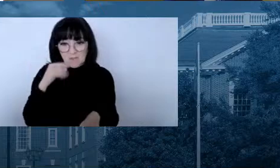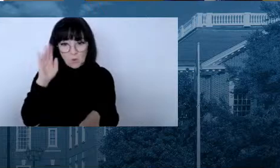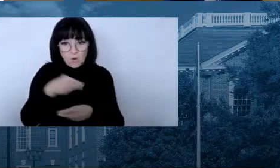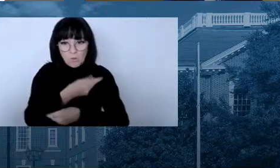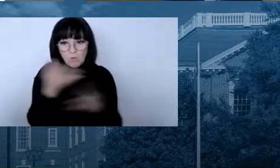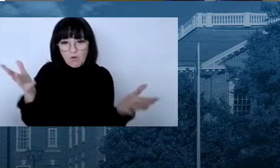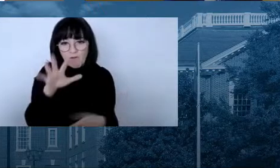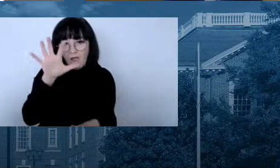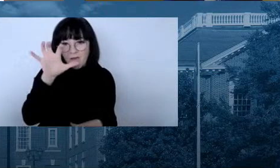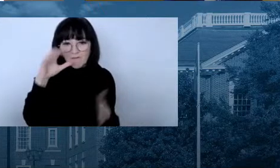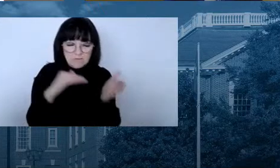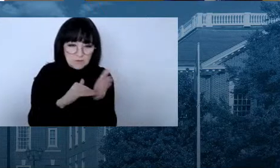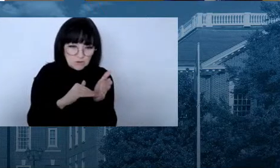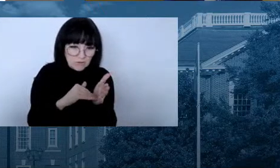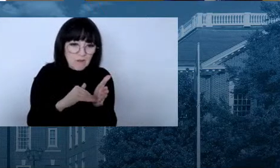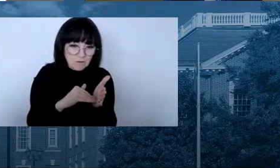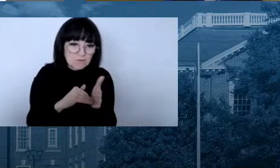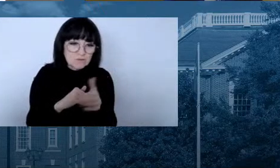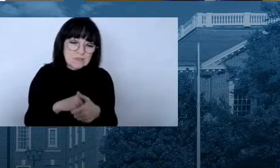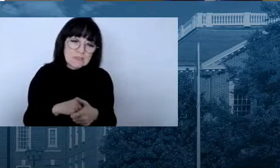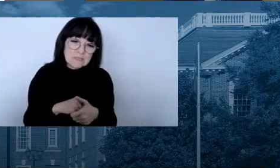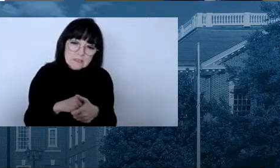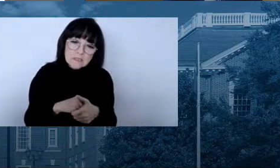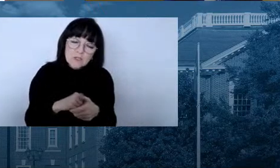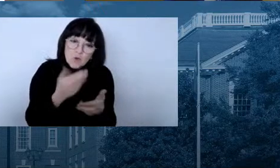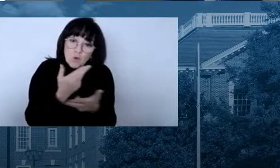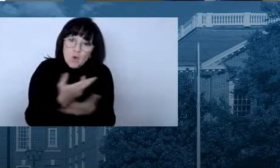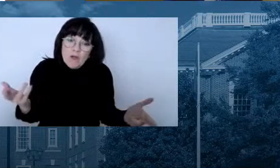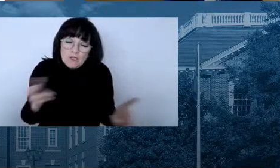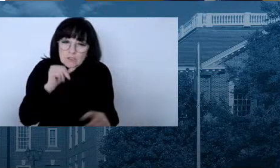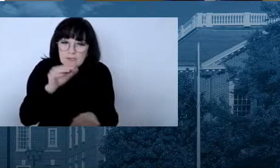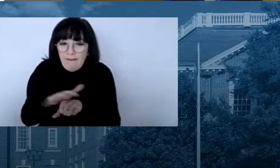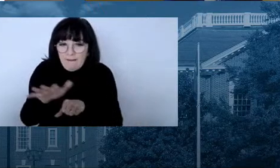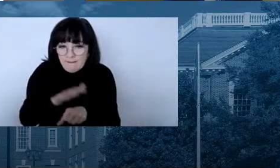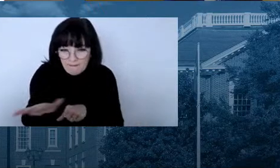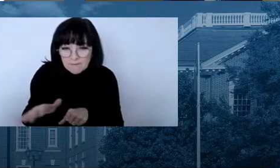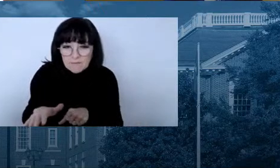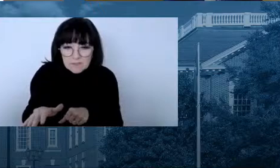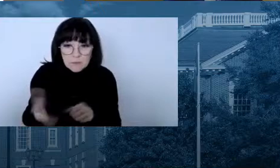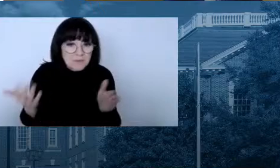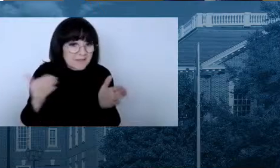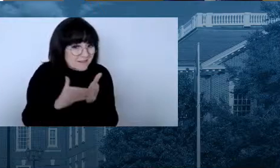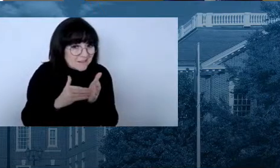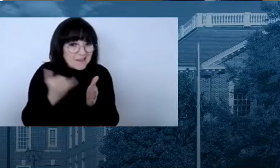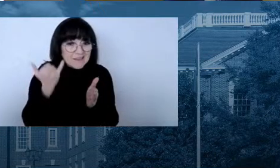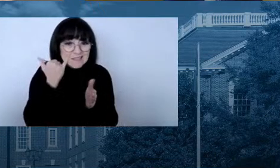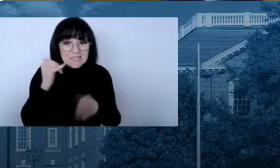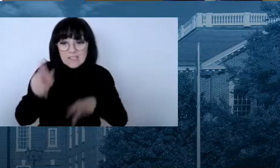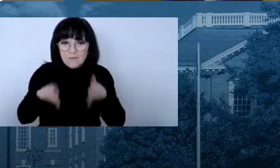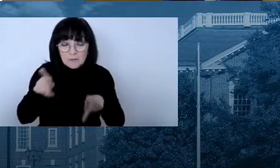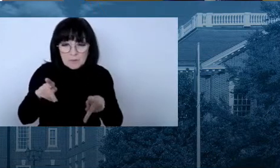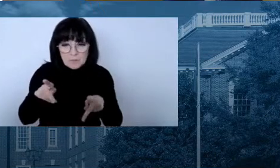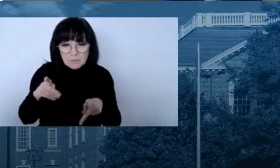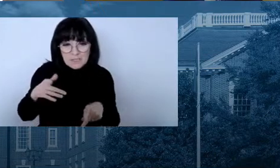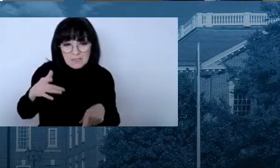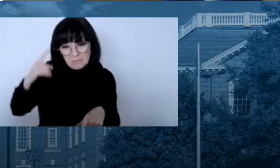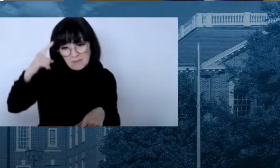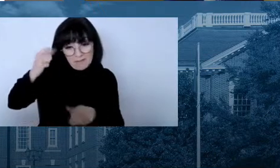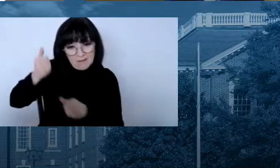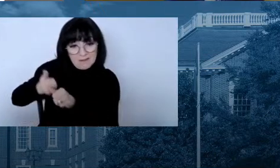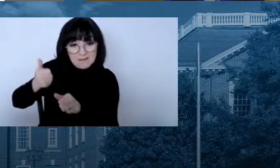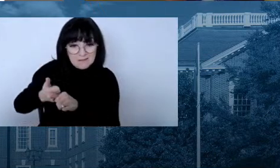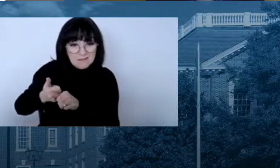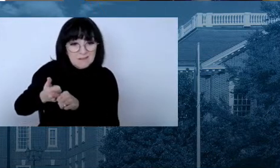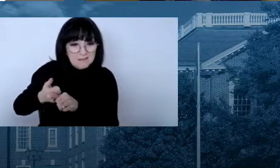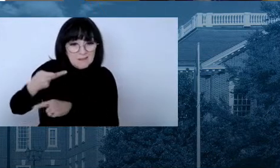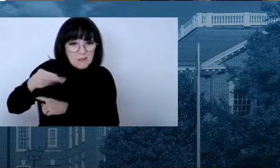more resources are coming. We know it's not happening soon enough. But again, if people think they're positive and they've been around people, just